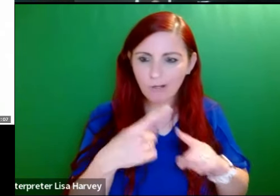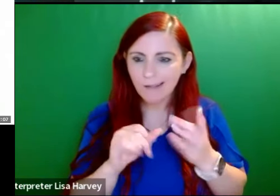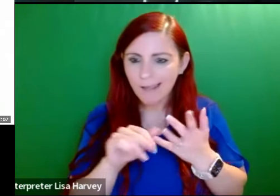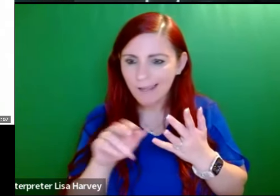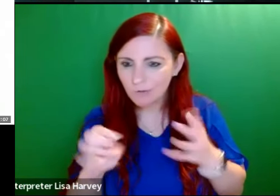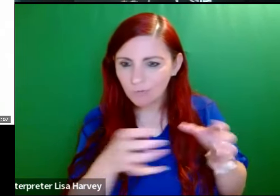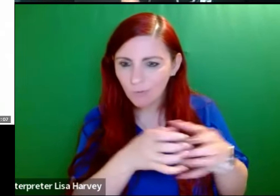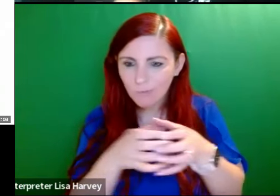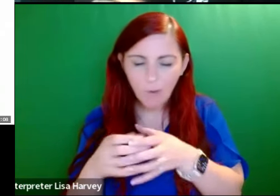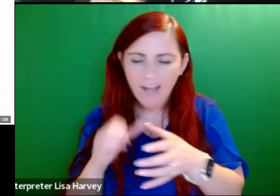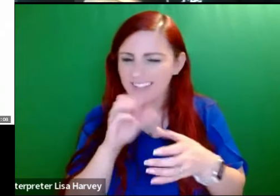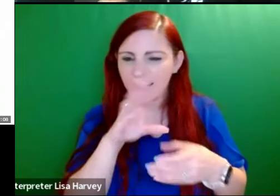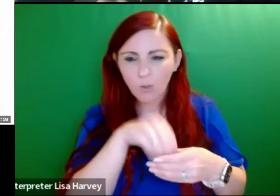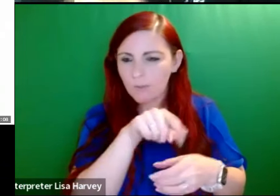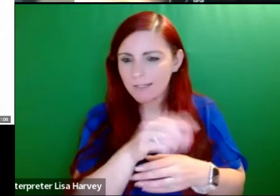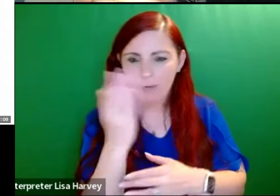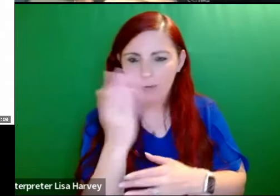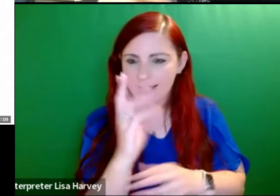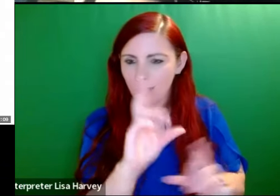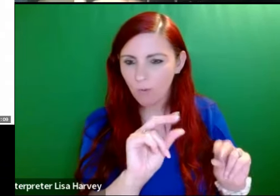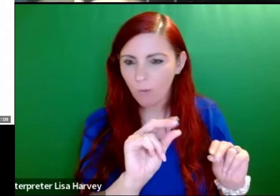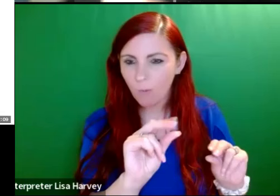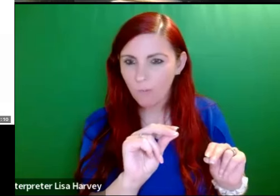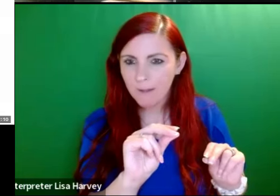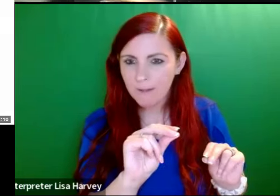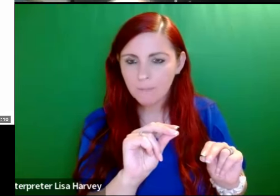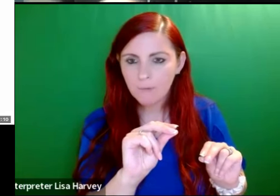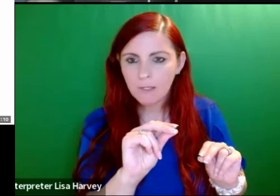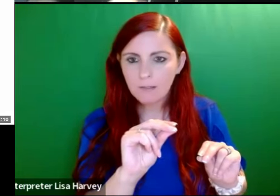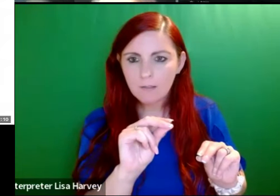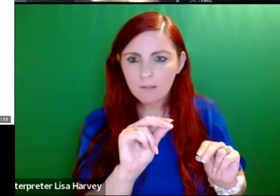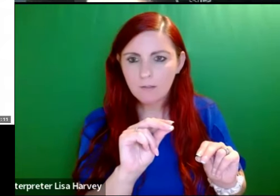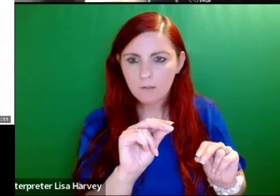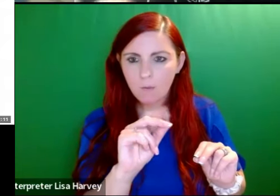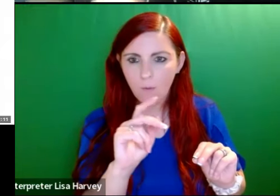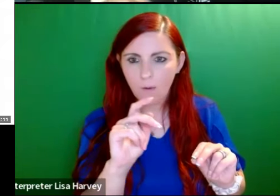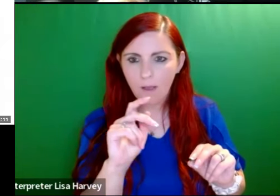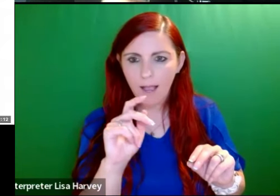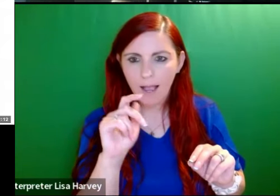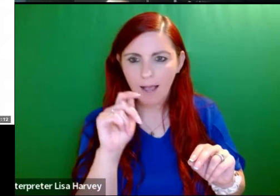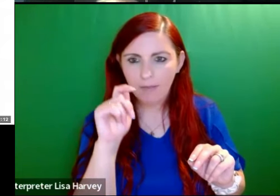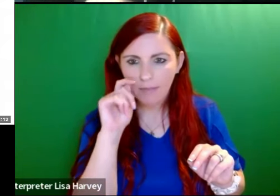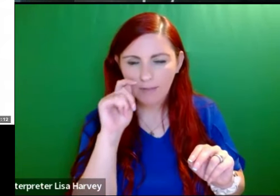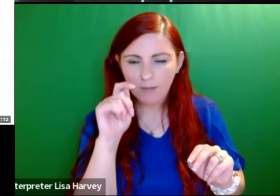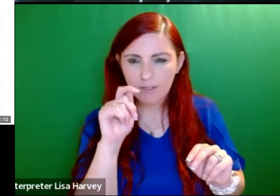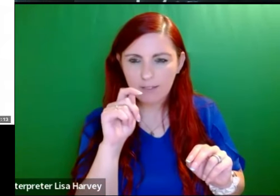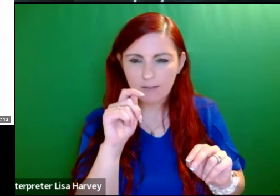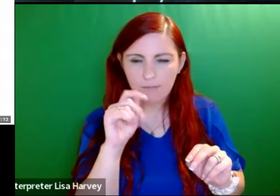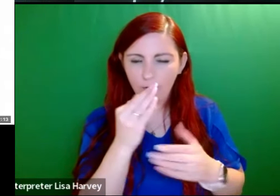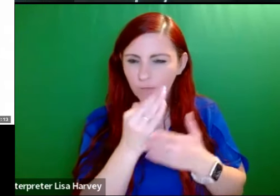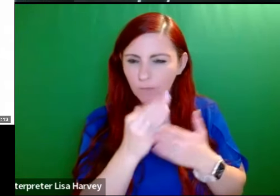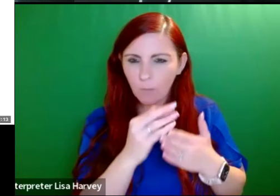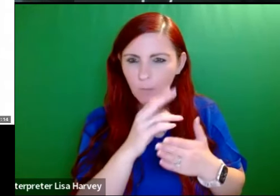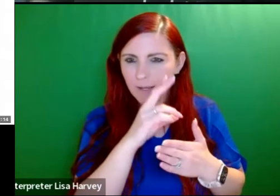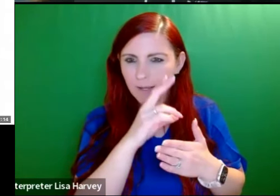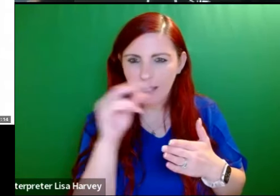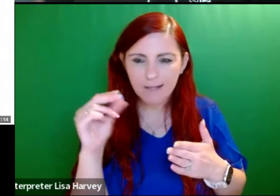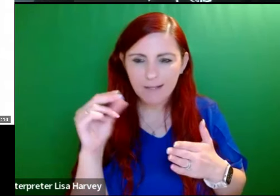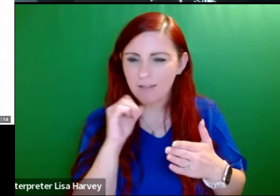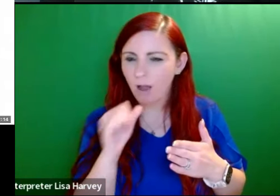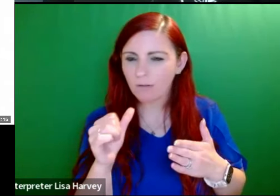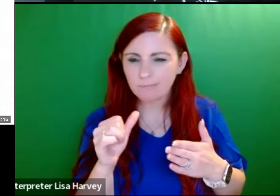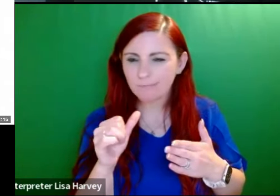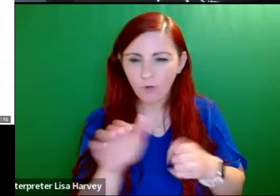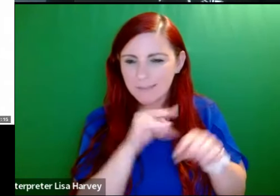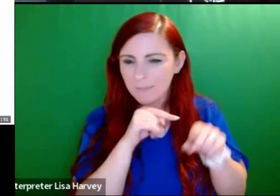time to include them here. And I think maybe there's so few examples of different genders that it's not particularly reliable data